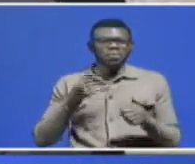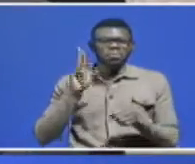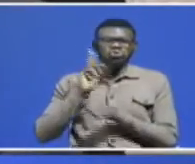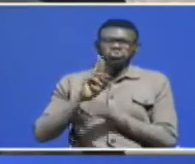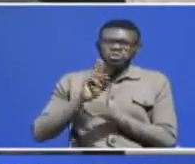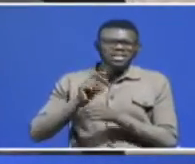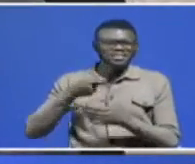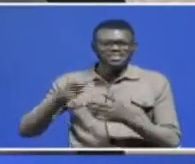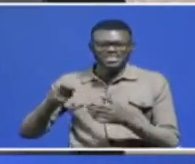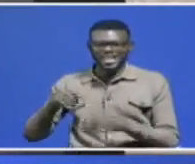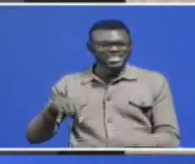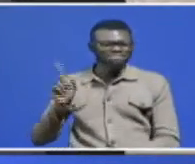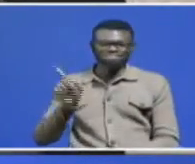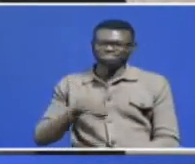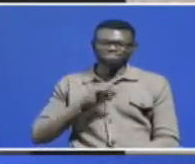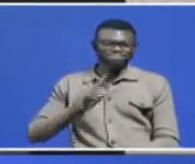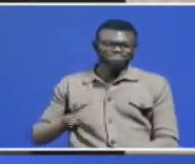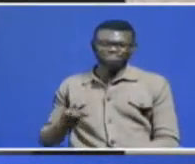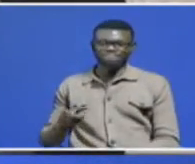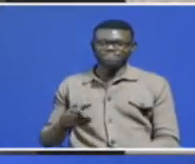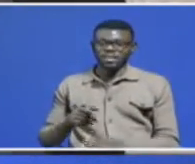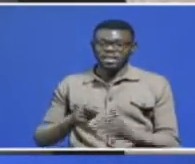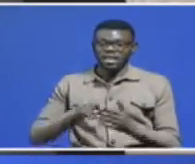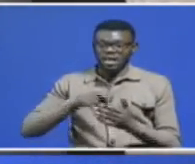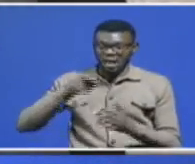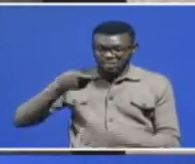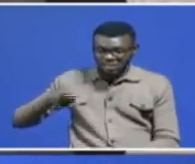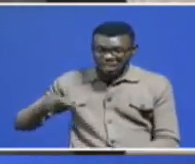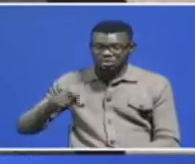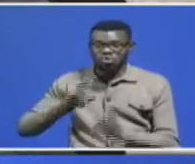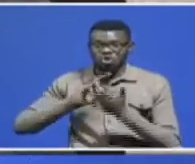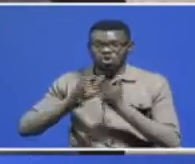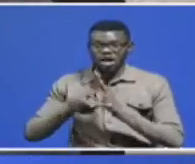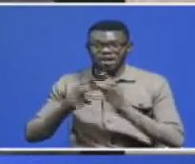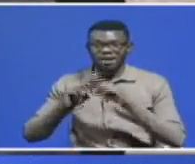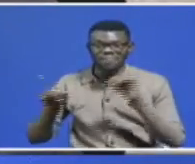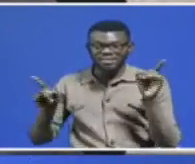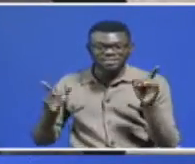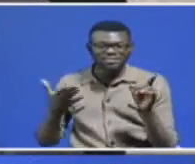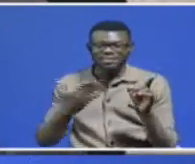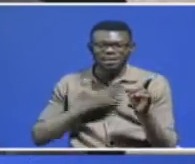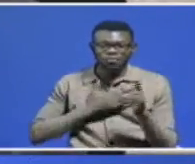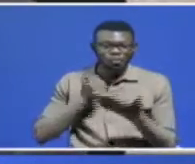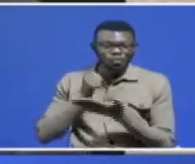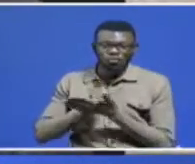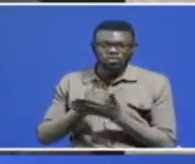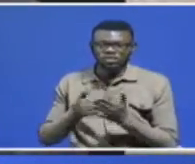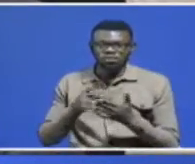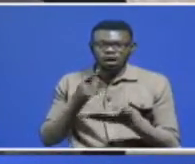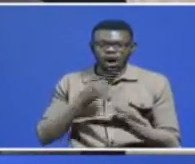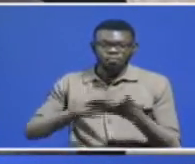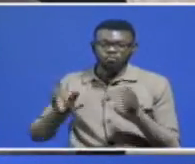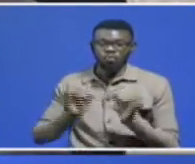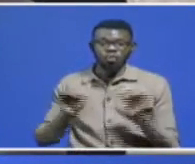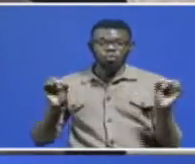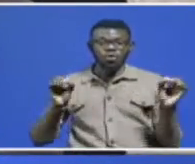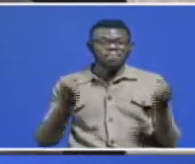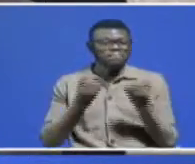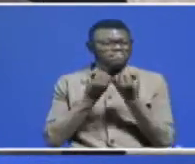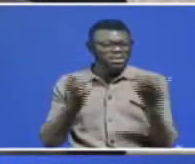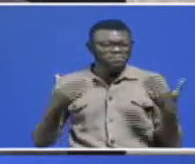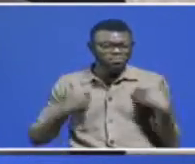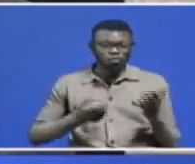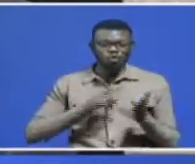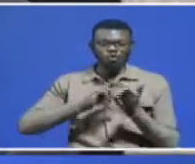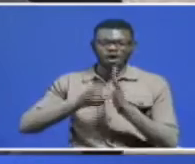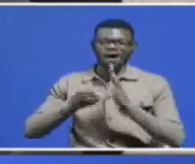signing contracts that are not ratified through the EC. And we have so many people holding contracts with Gor Mahia,